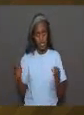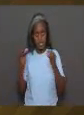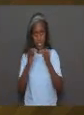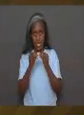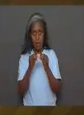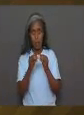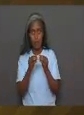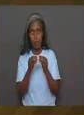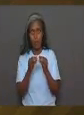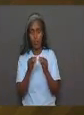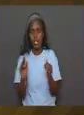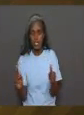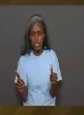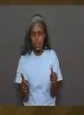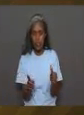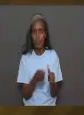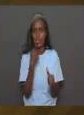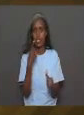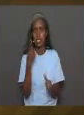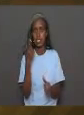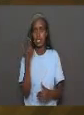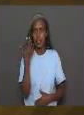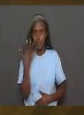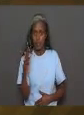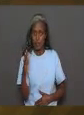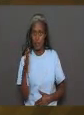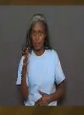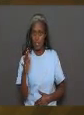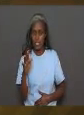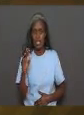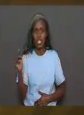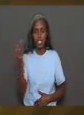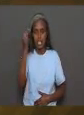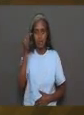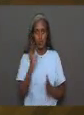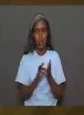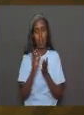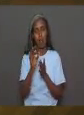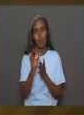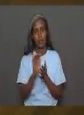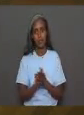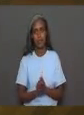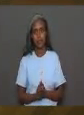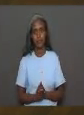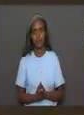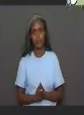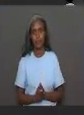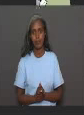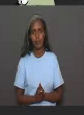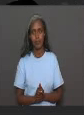Find the sum of the first 50 natural numbers.